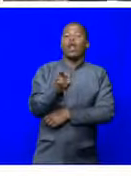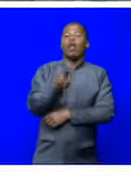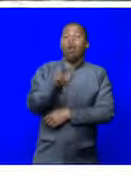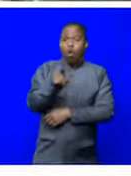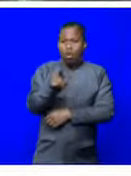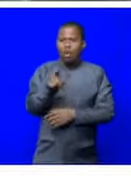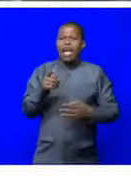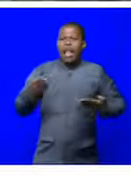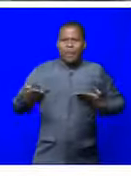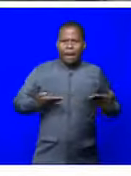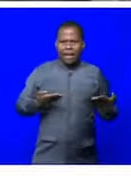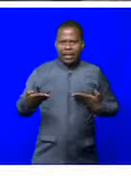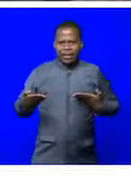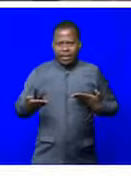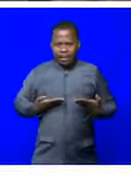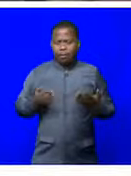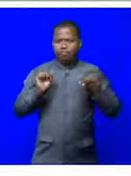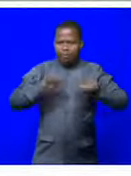kwelekelela lamabhizinisi